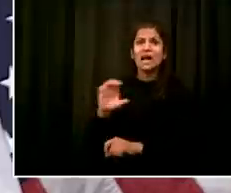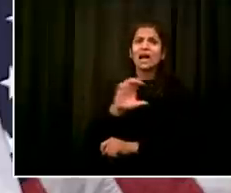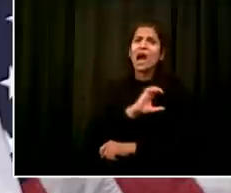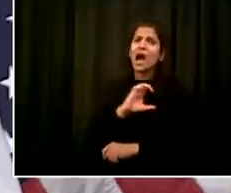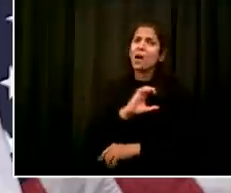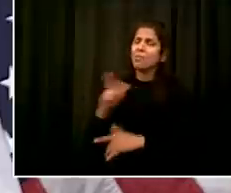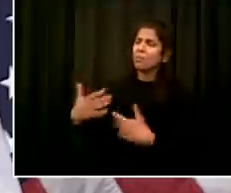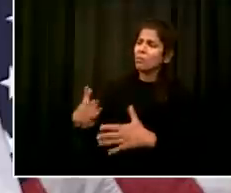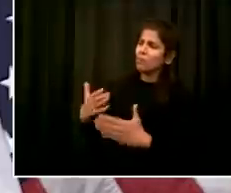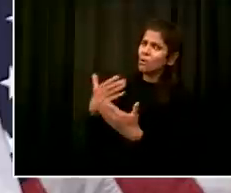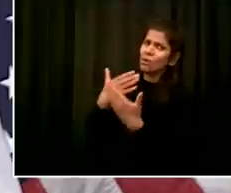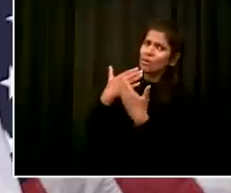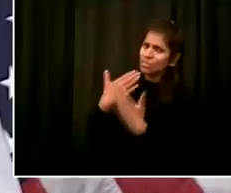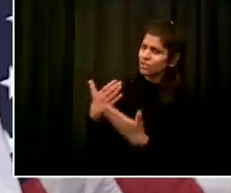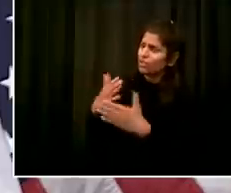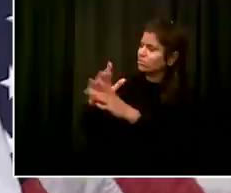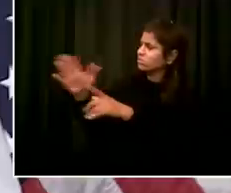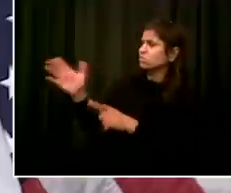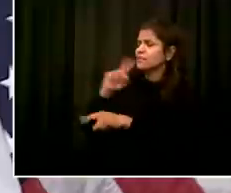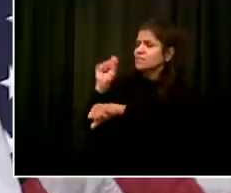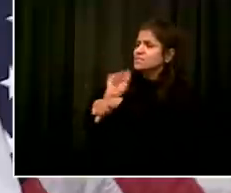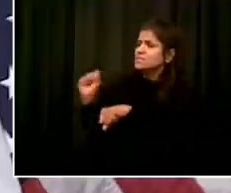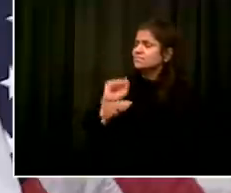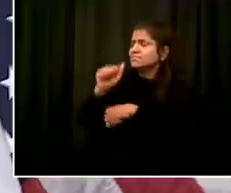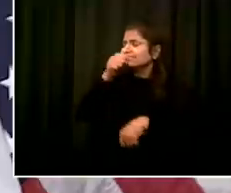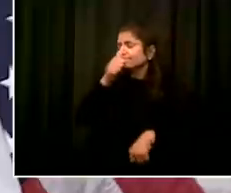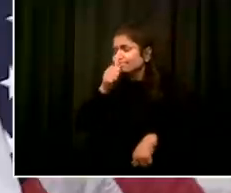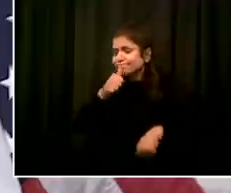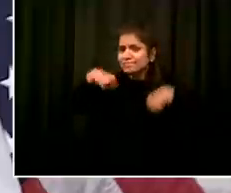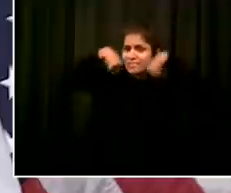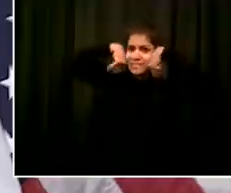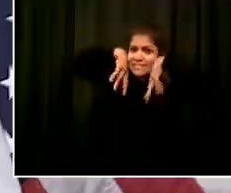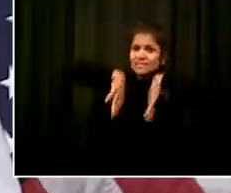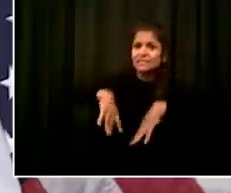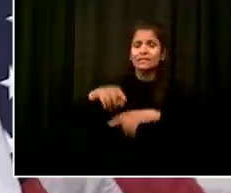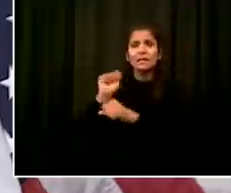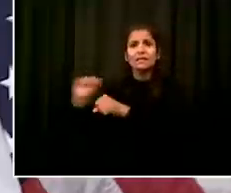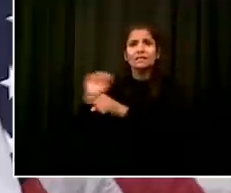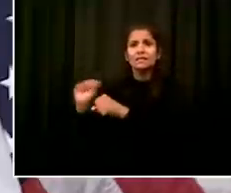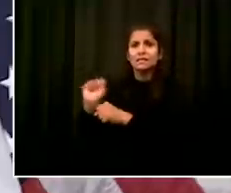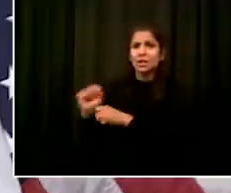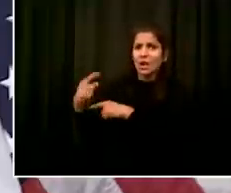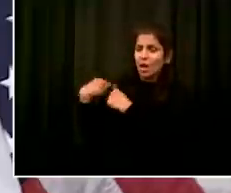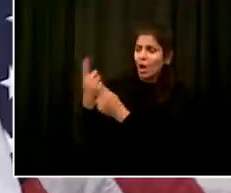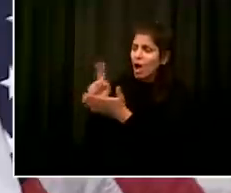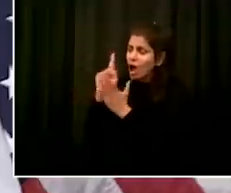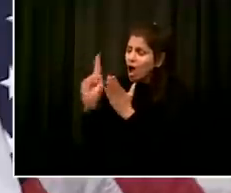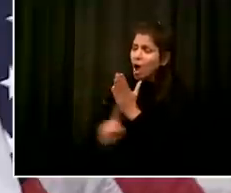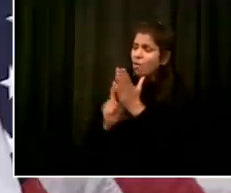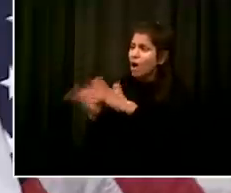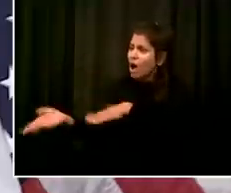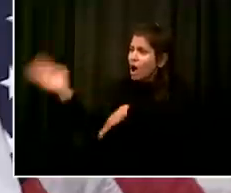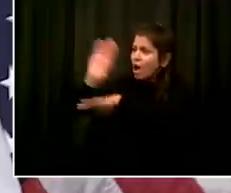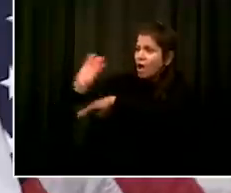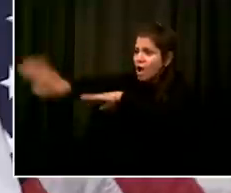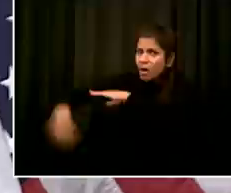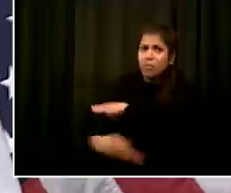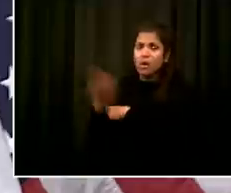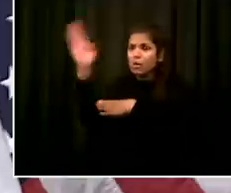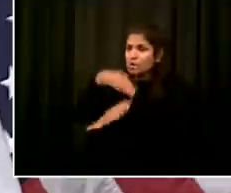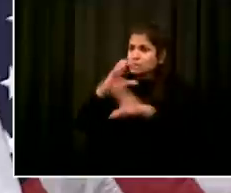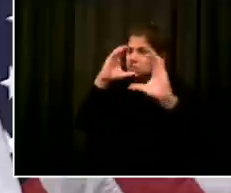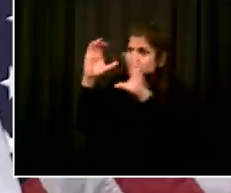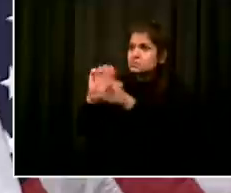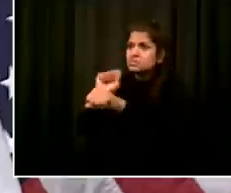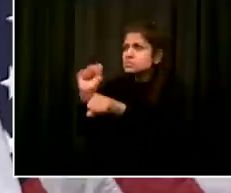we've asked them to show consistent restraint no matter what is said or done to them, and they have done that overwhelmingly. And again, anytime anyone does